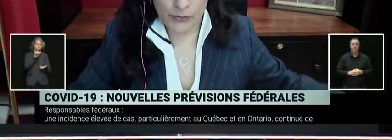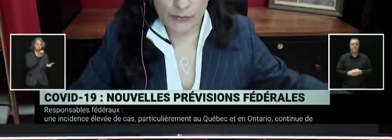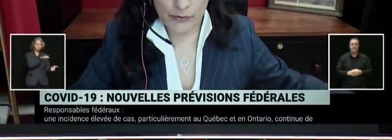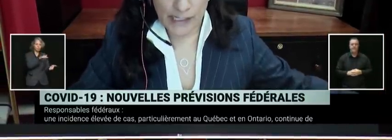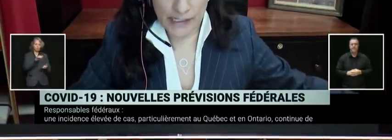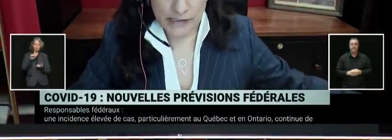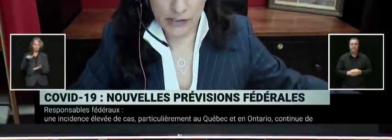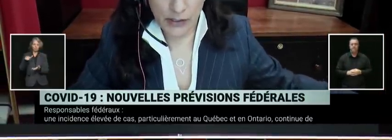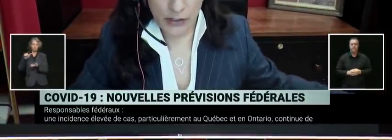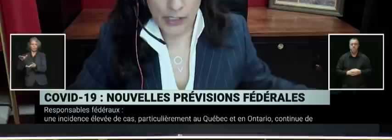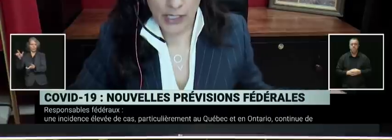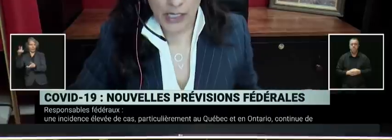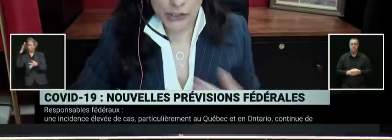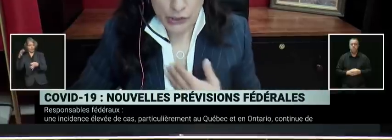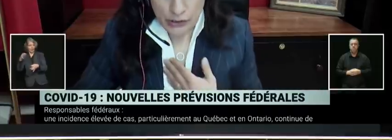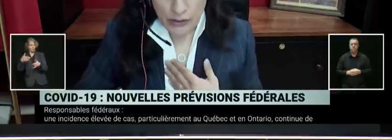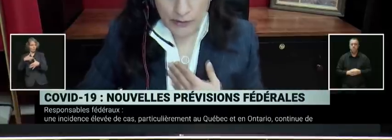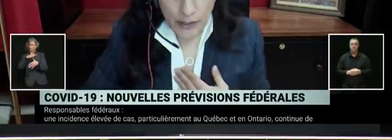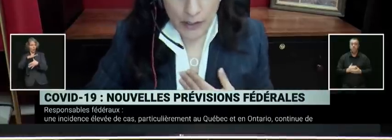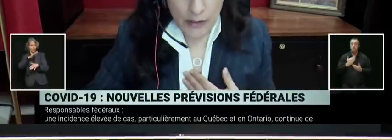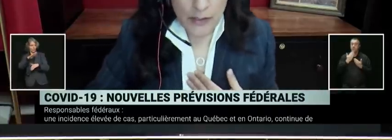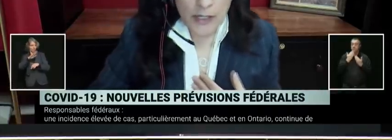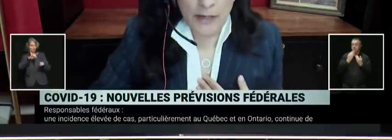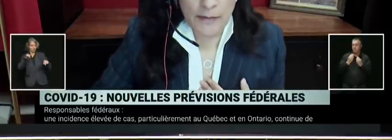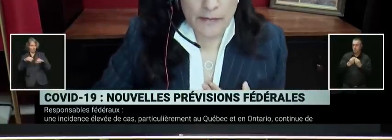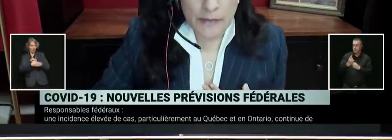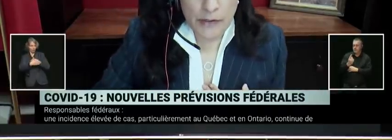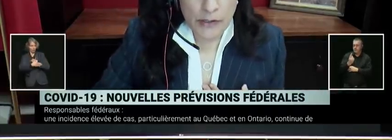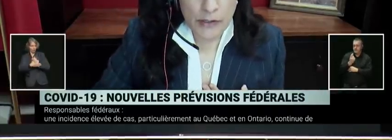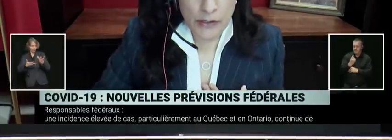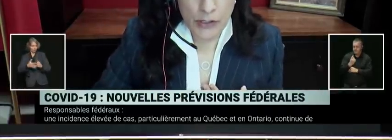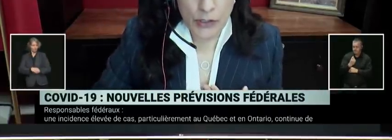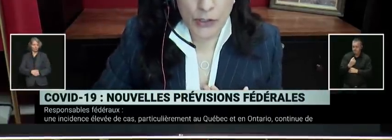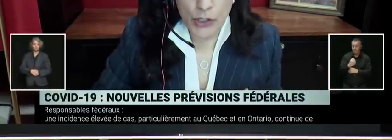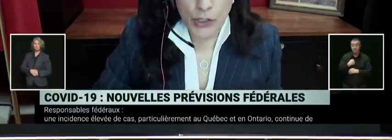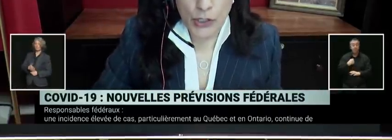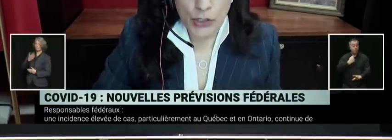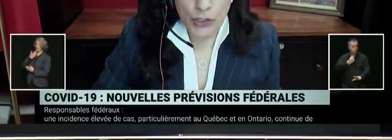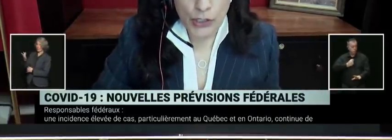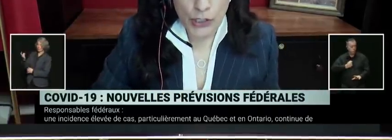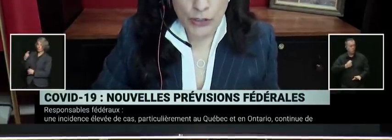Merci beaucoup pour la question. Je comprends que